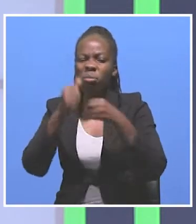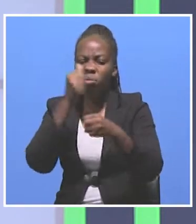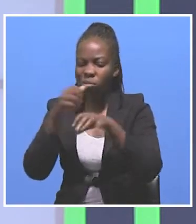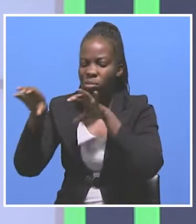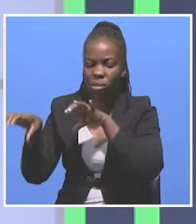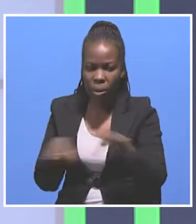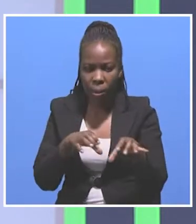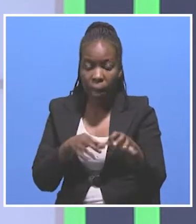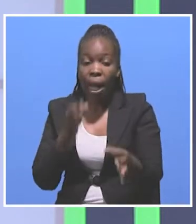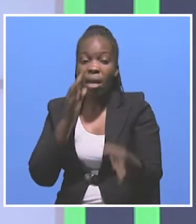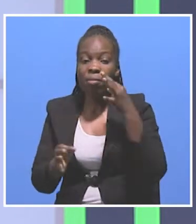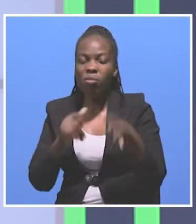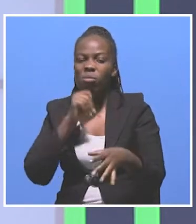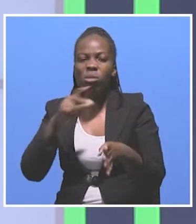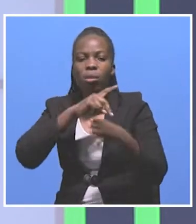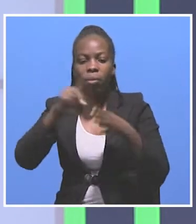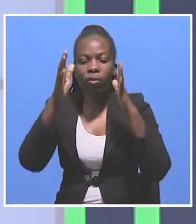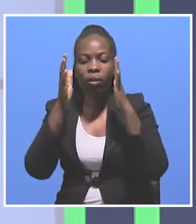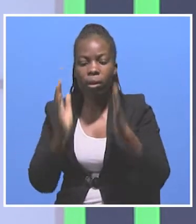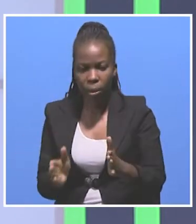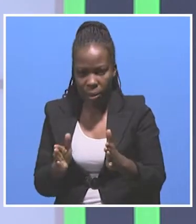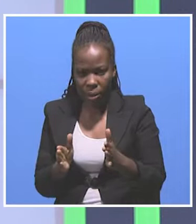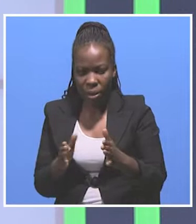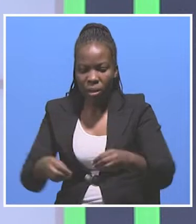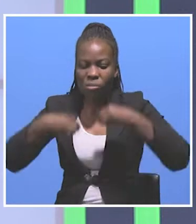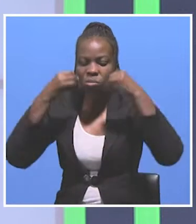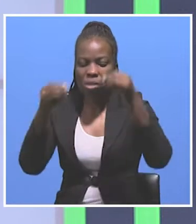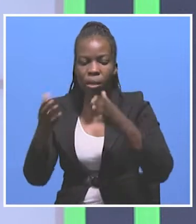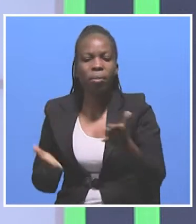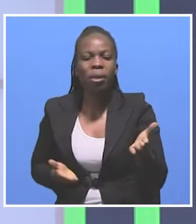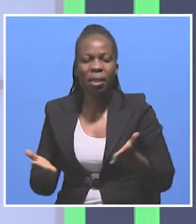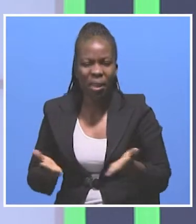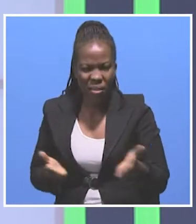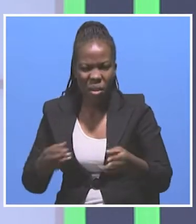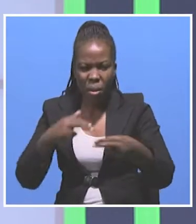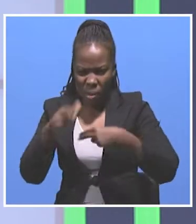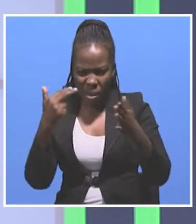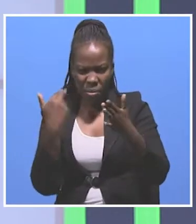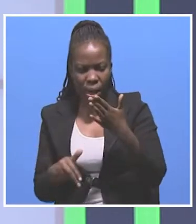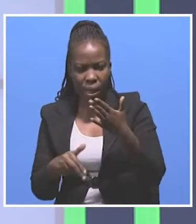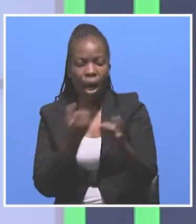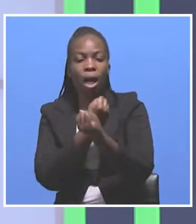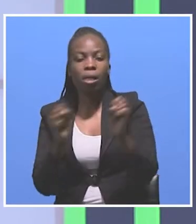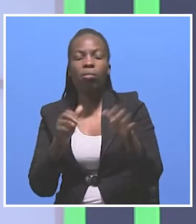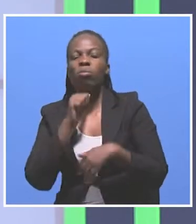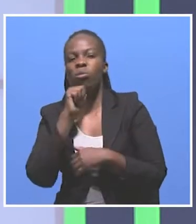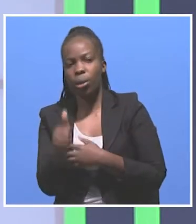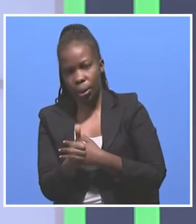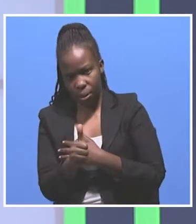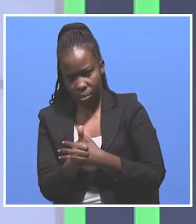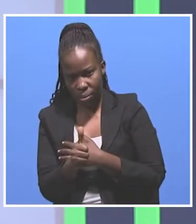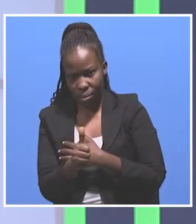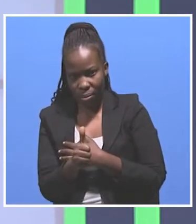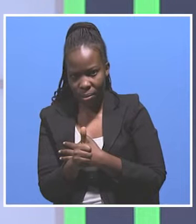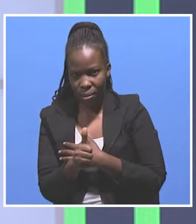trained, certified health worker to offer such a service, then it is very unsafe to that person who is